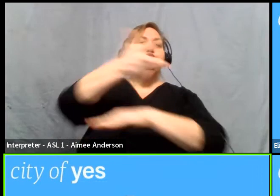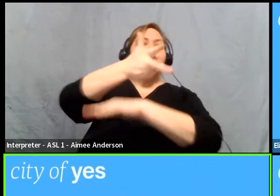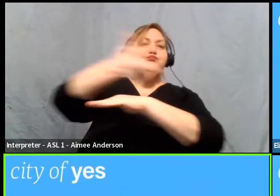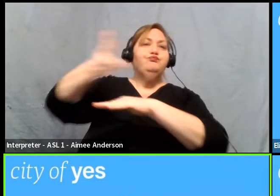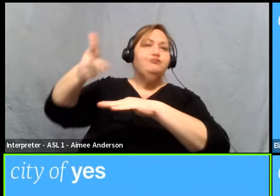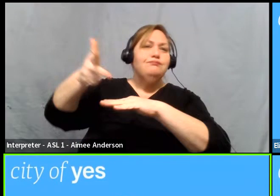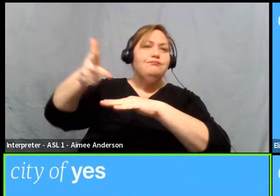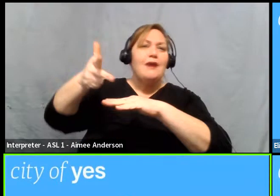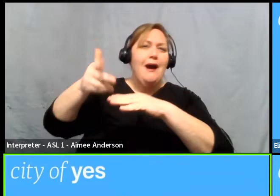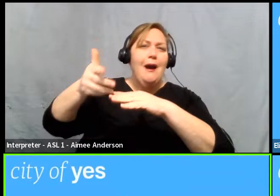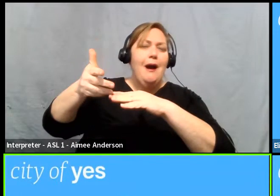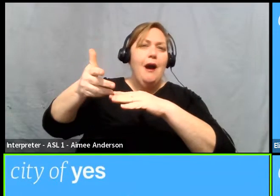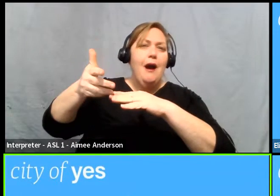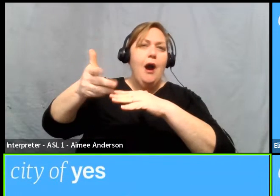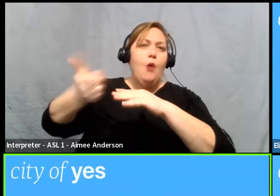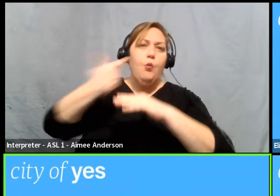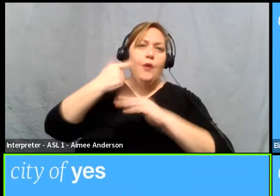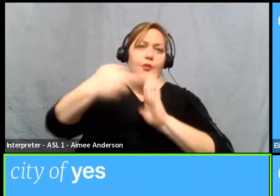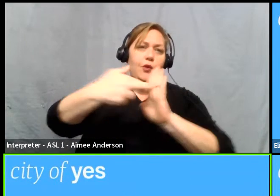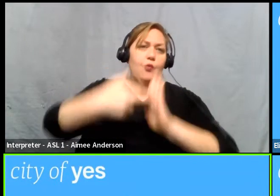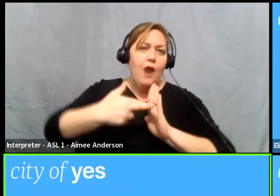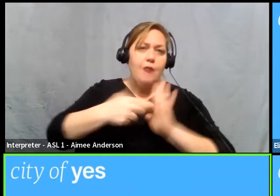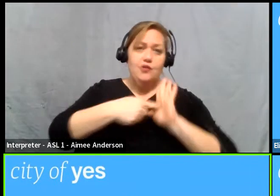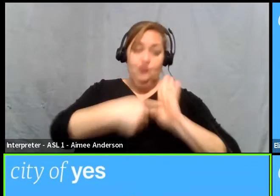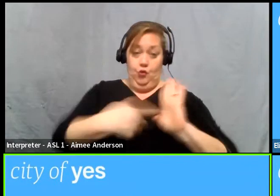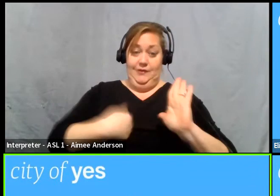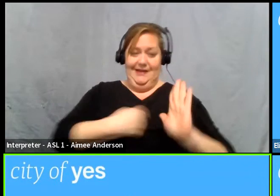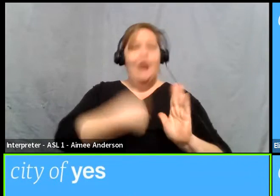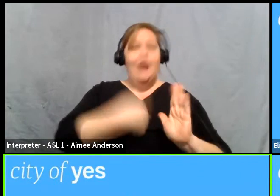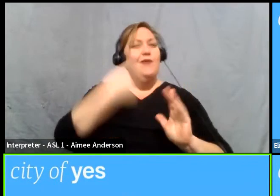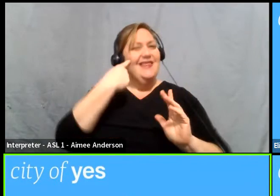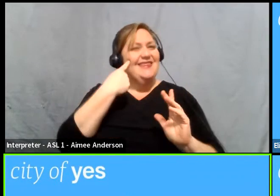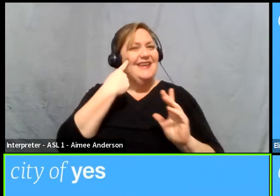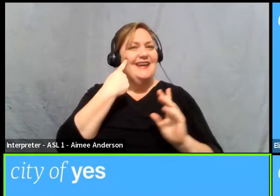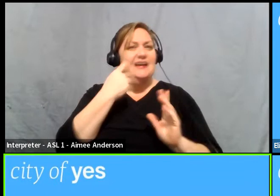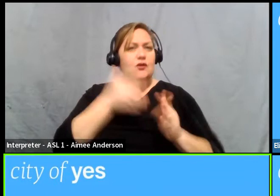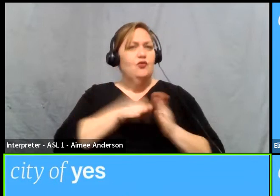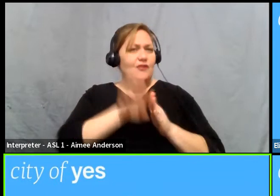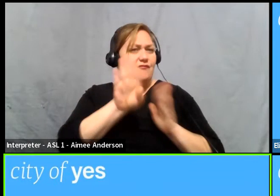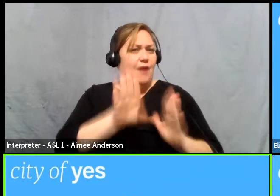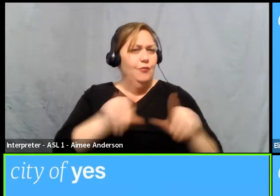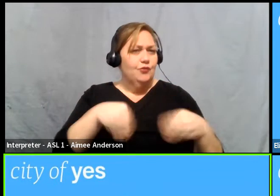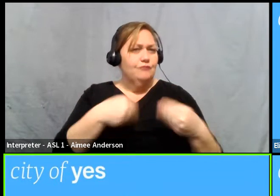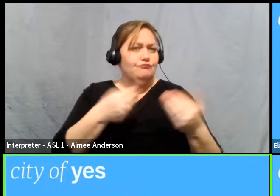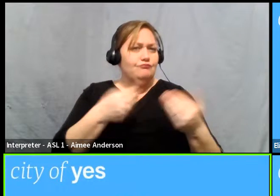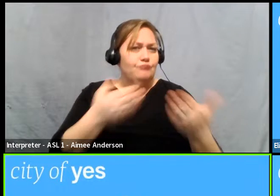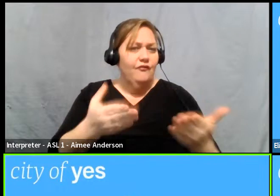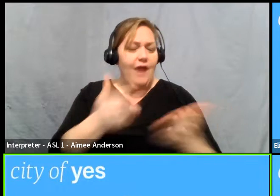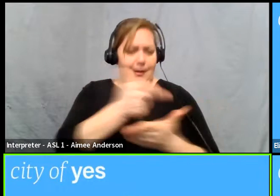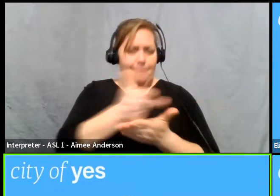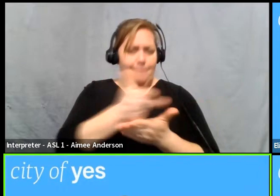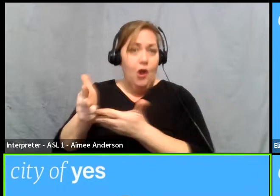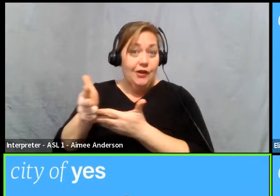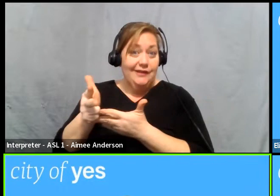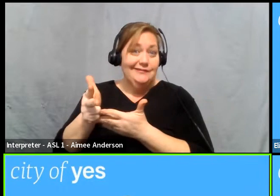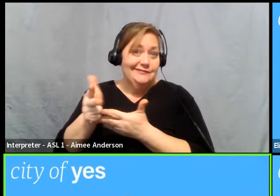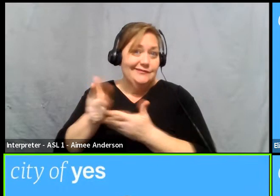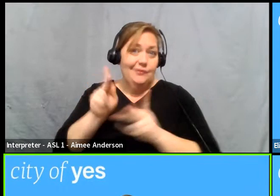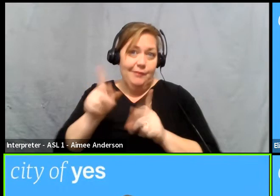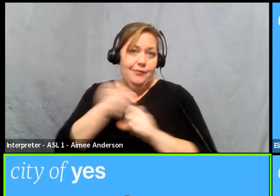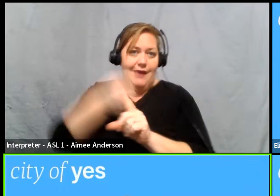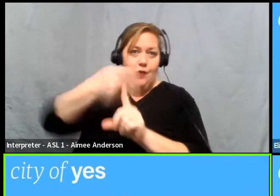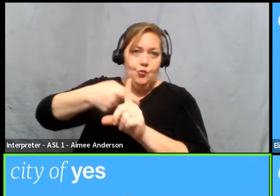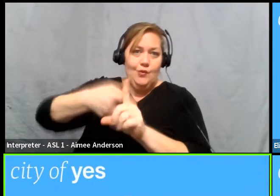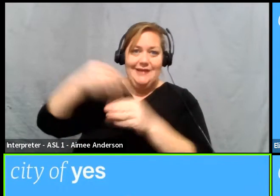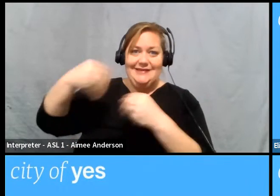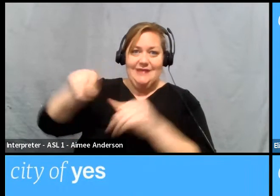requirement dictates today. And so we think there's reason to believe those developers will continue to provide parking so that people, in order to be able to rent or sell